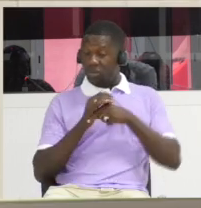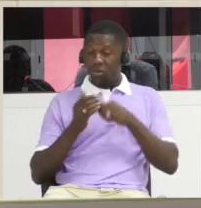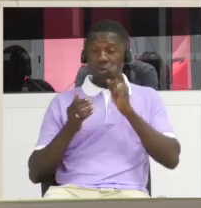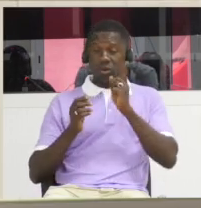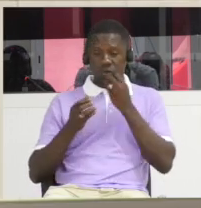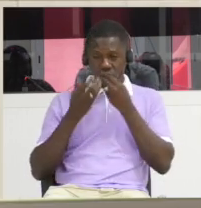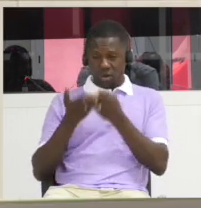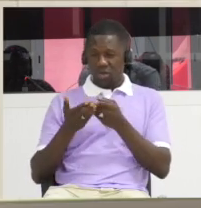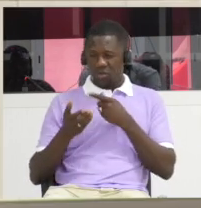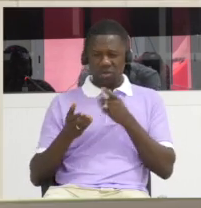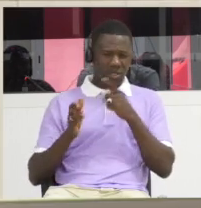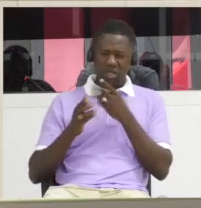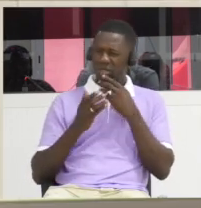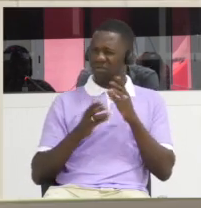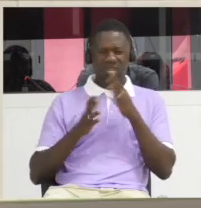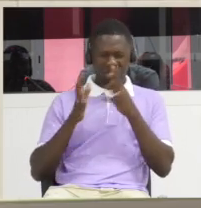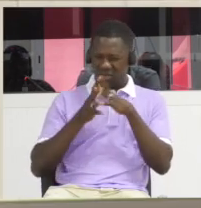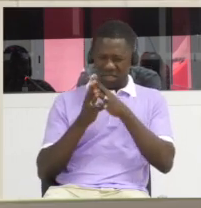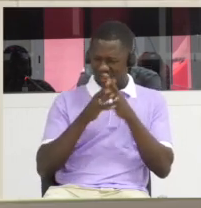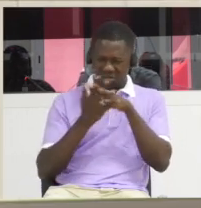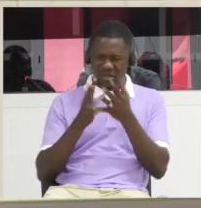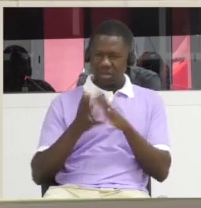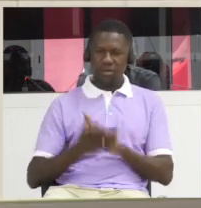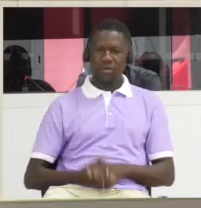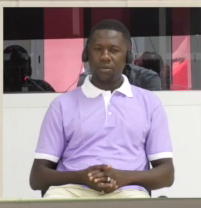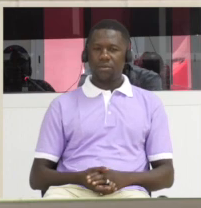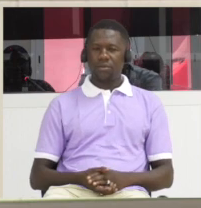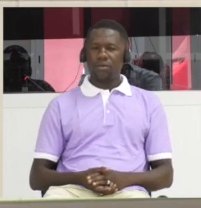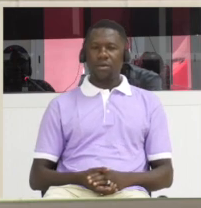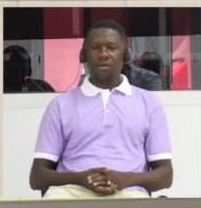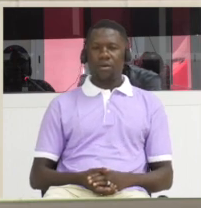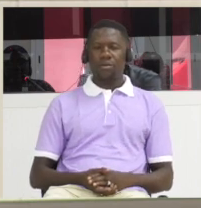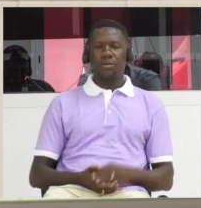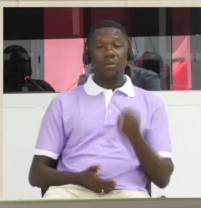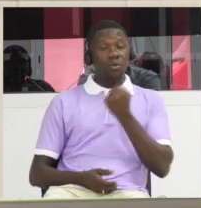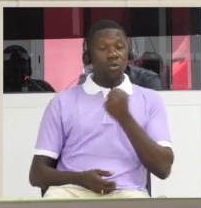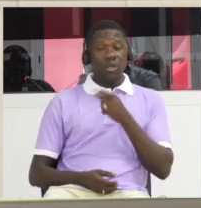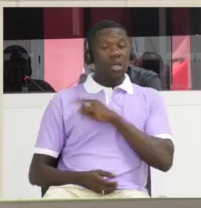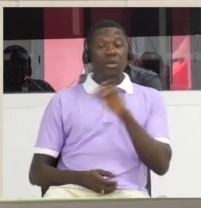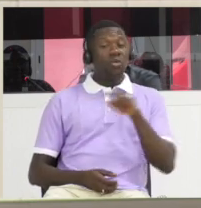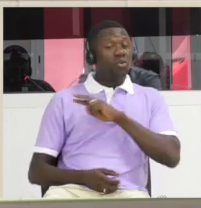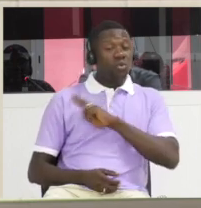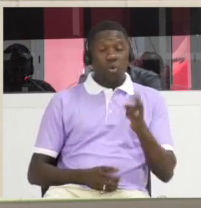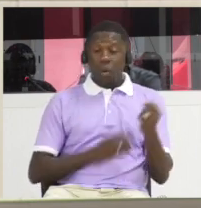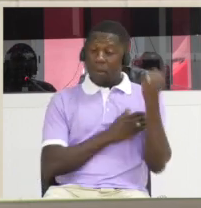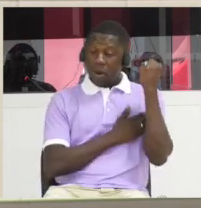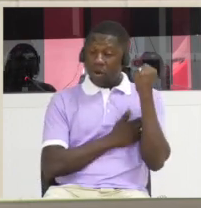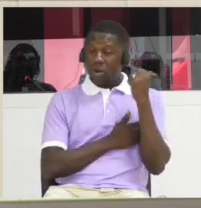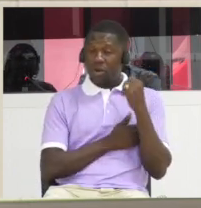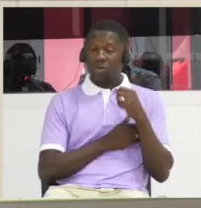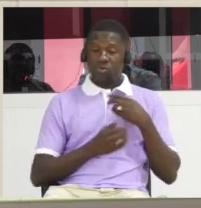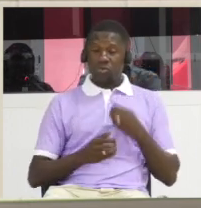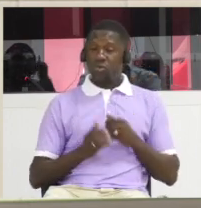Yes, because he had no power to command, authority to command the Gambian